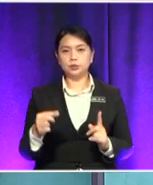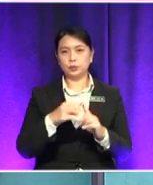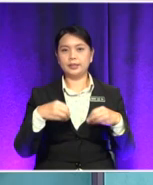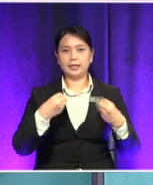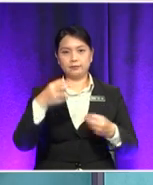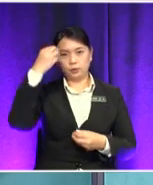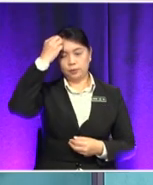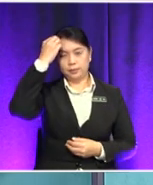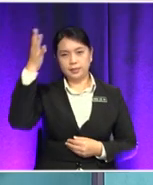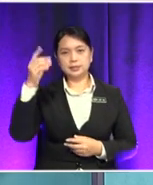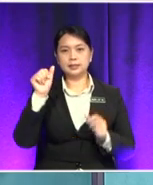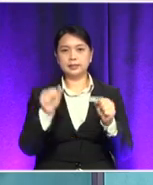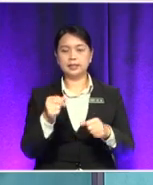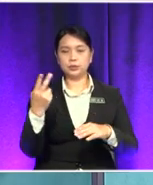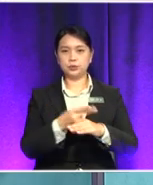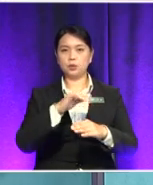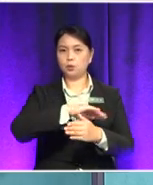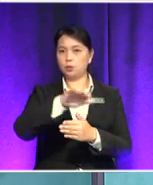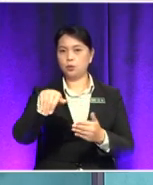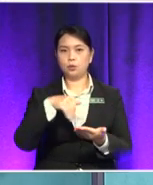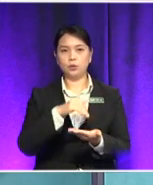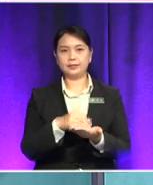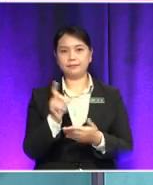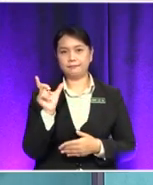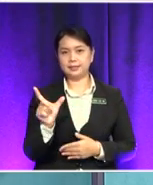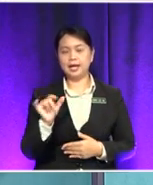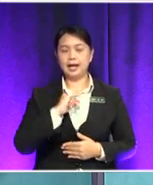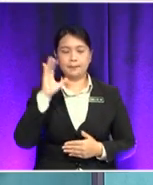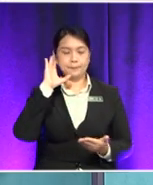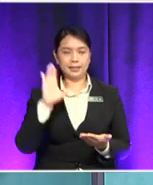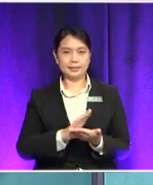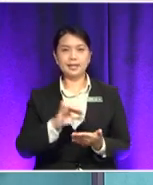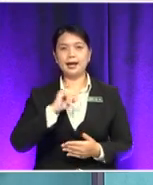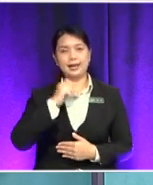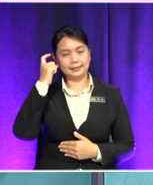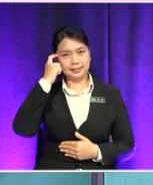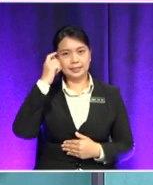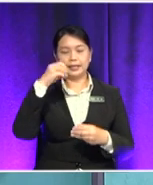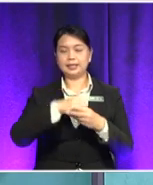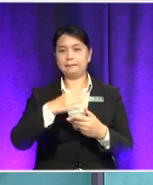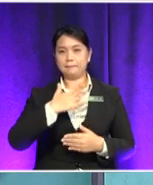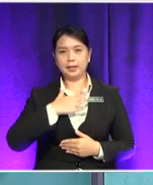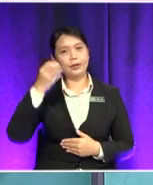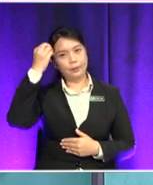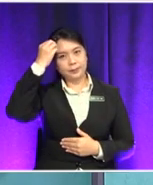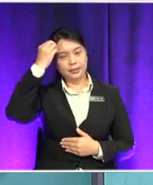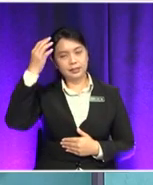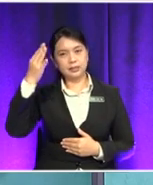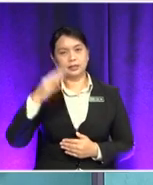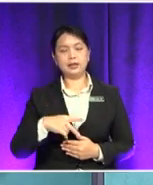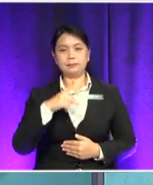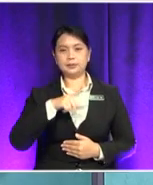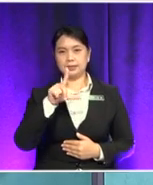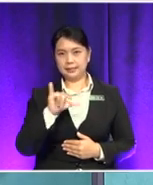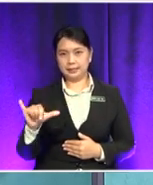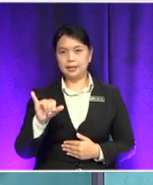ideas, so you can use all these phrases. I believe, I think, in my opinion, I feel that, personally, I